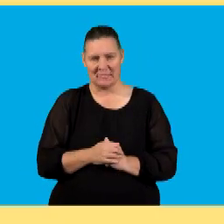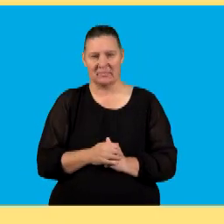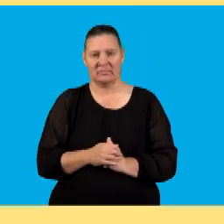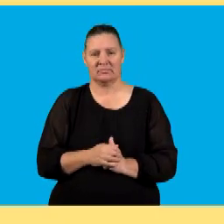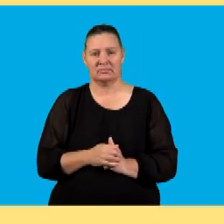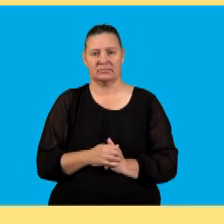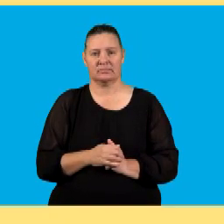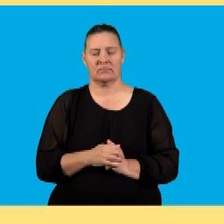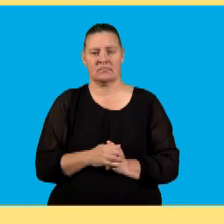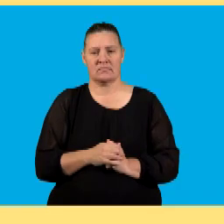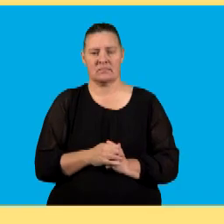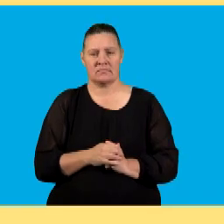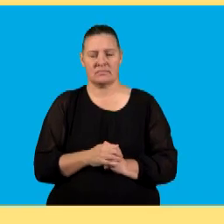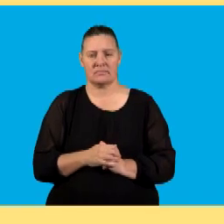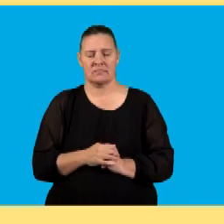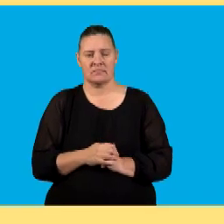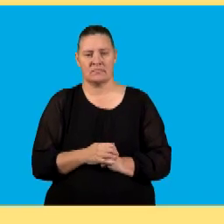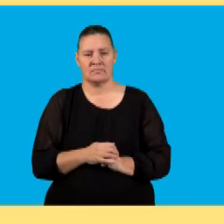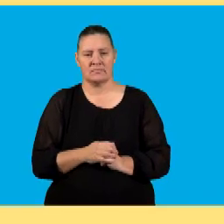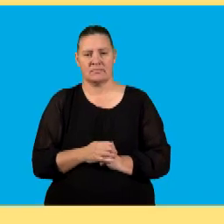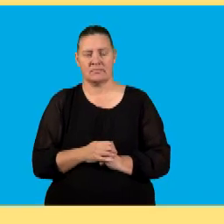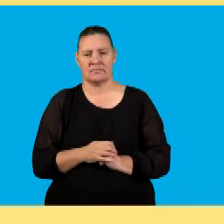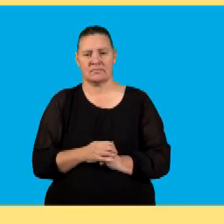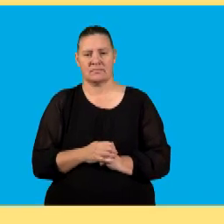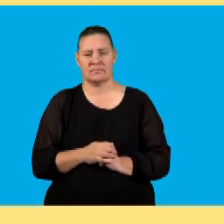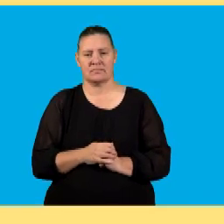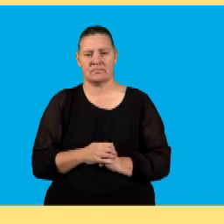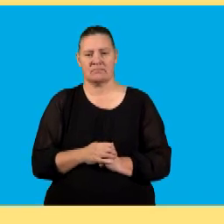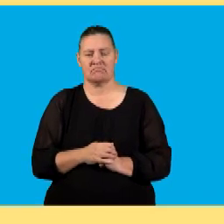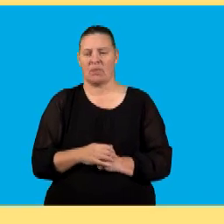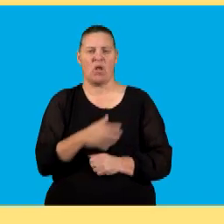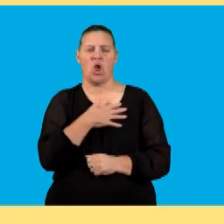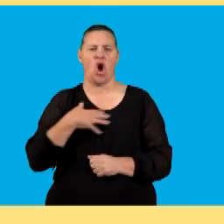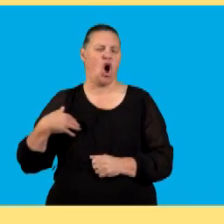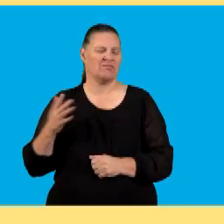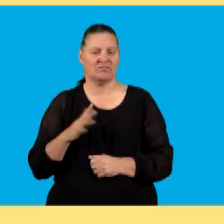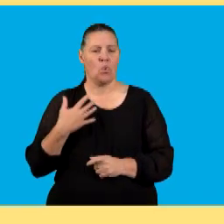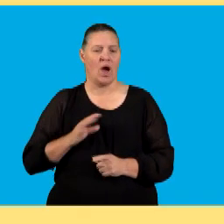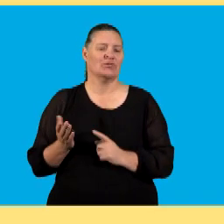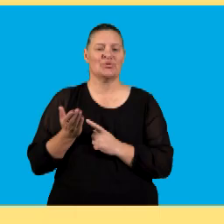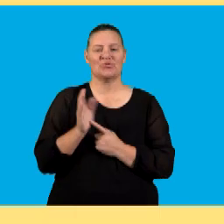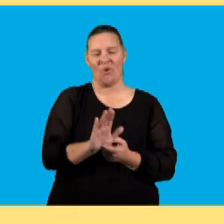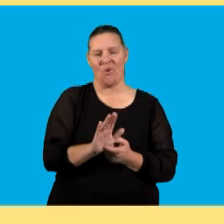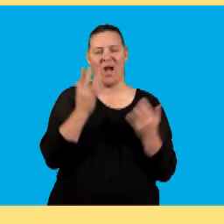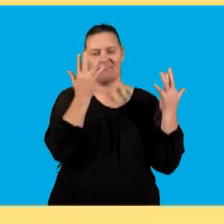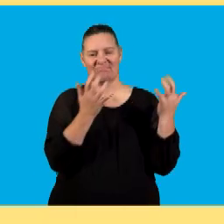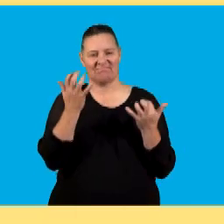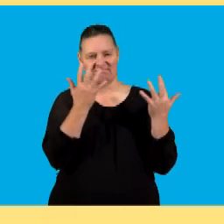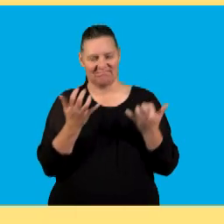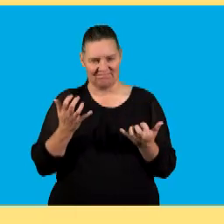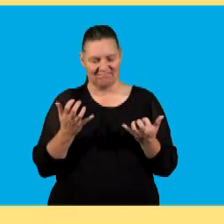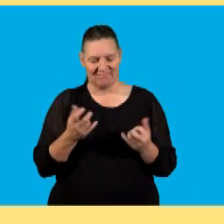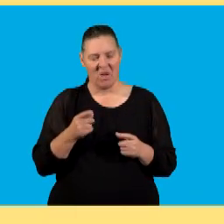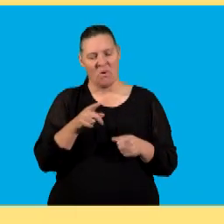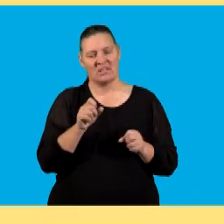year, that's when he will start earning that. Okay, so I'm not going to take this longer. I just wanted to show you how to